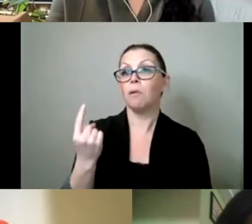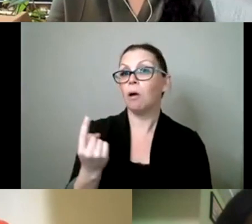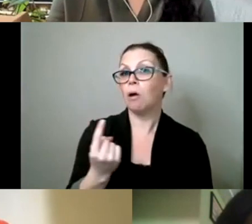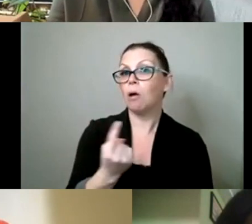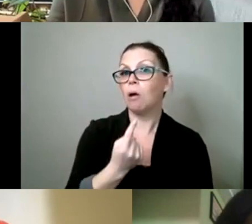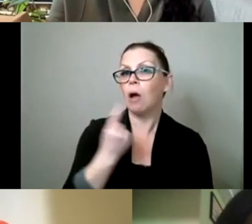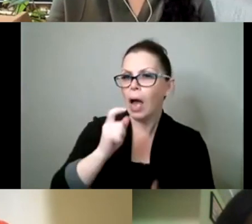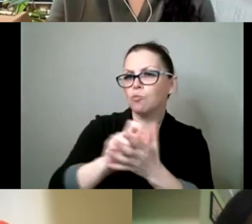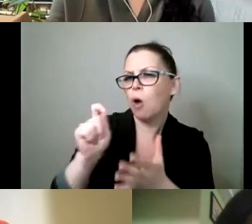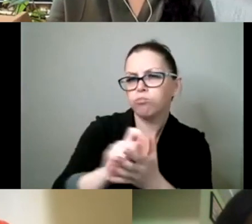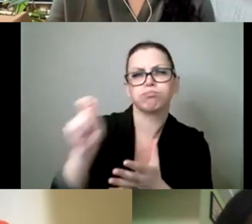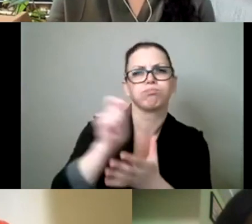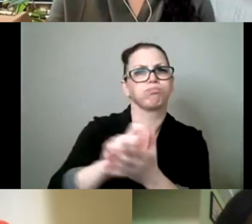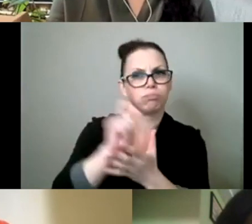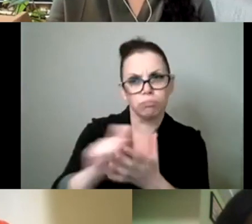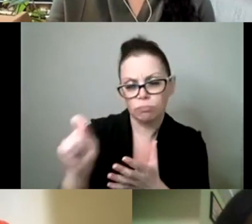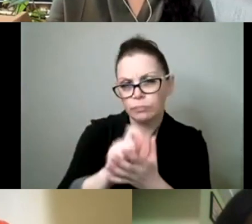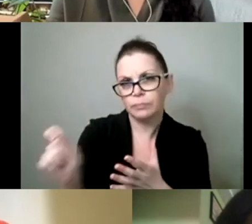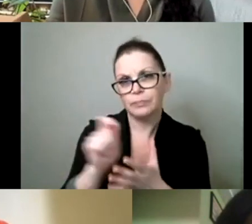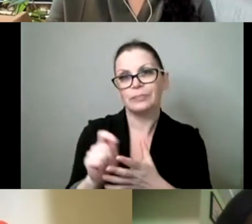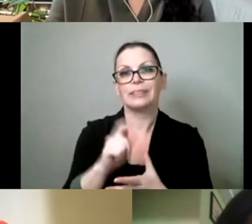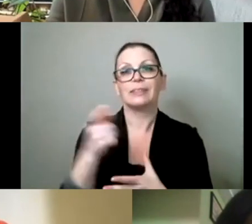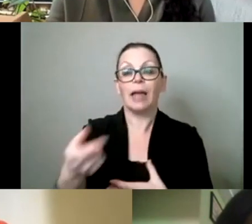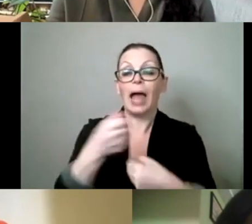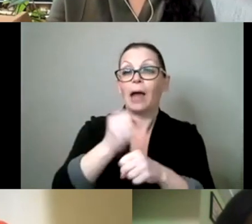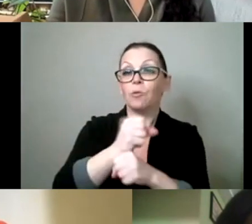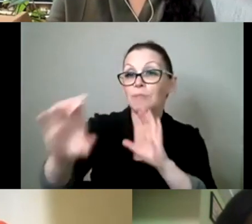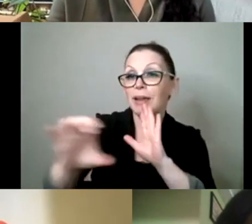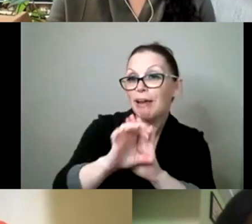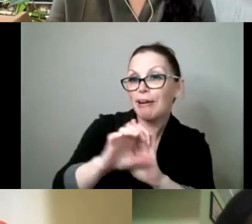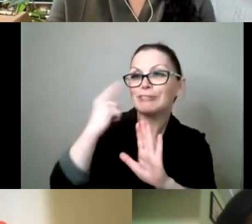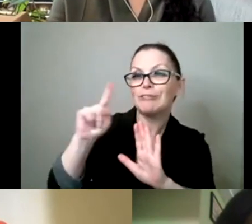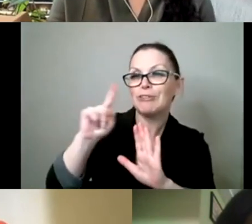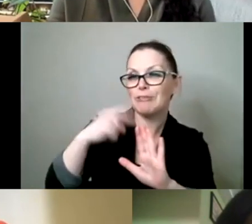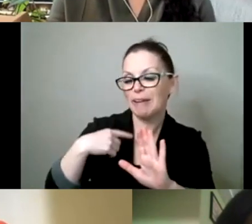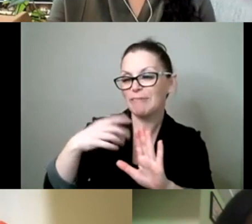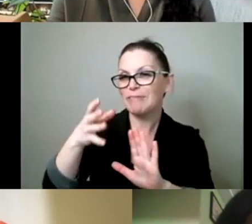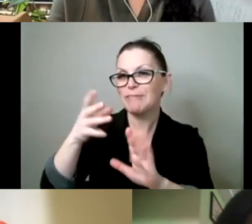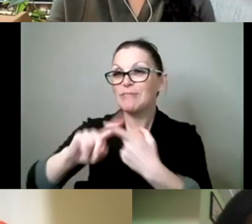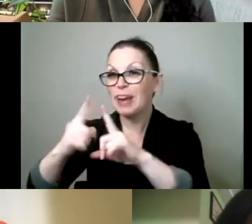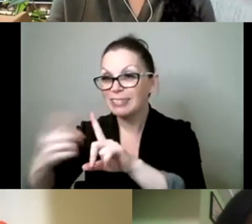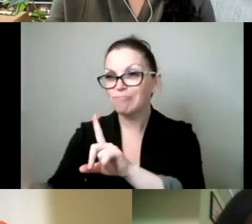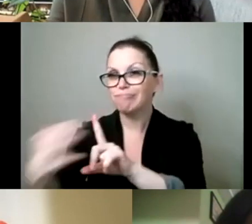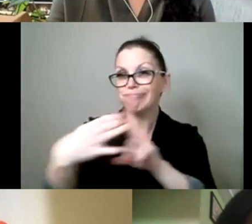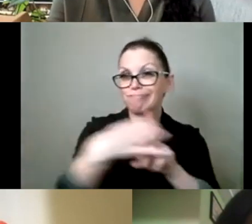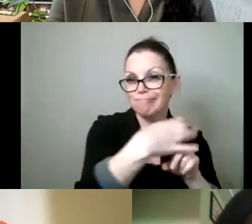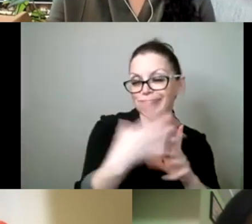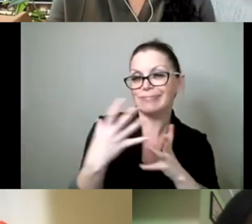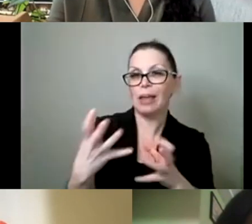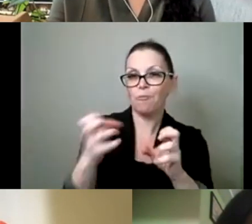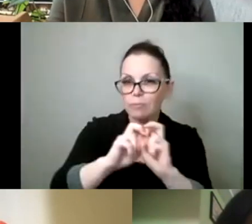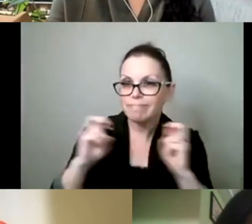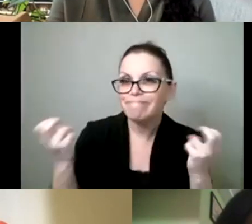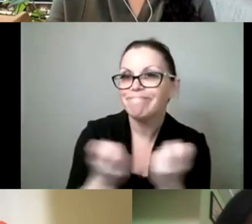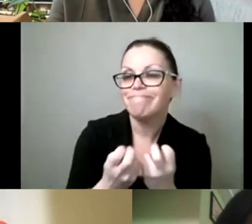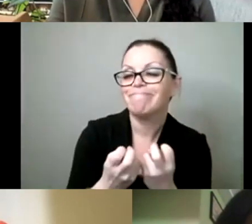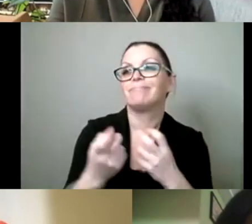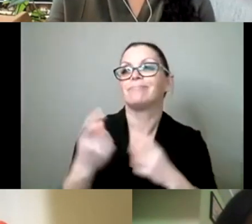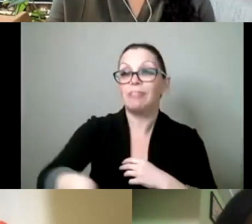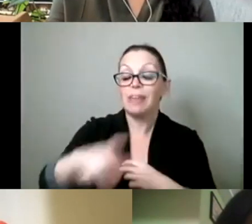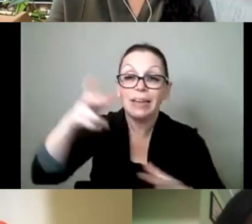I wrote a lot. I would make characters for all of my friends, and they'd want to sit around and listen to me read